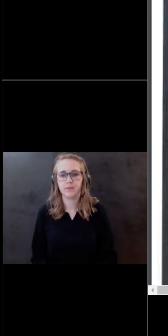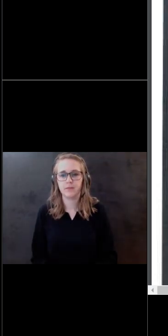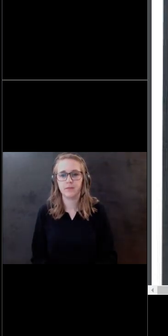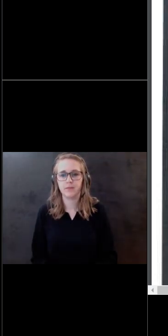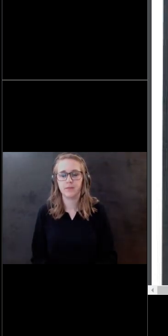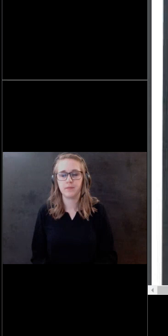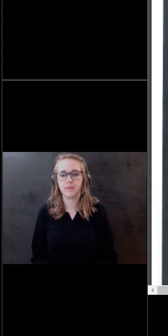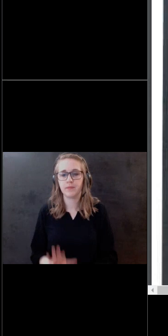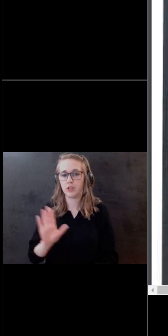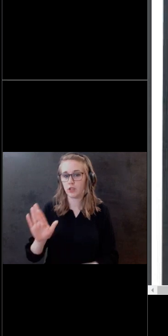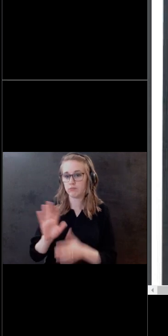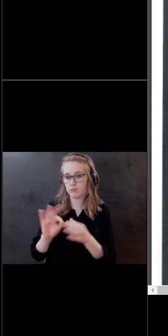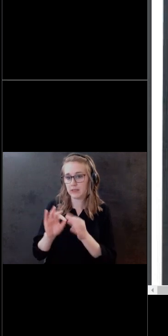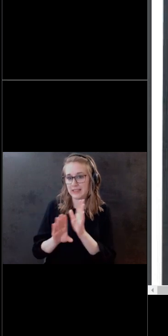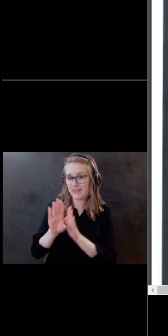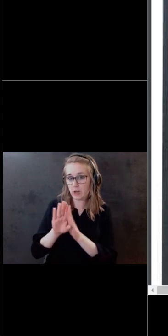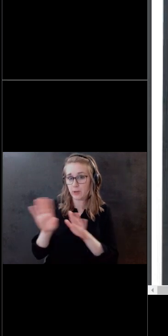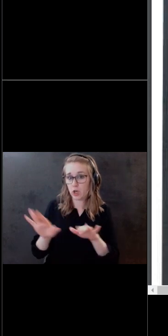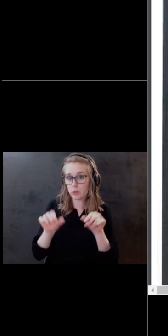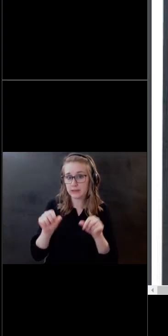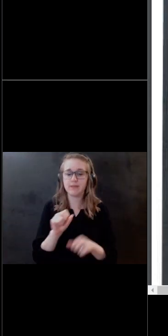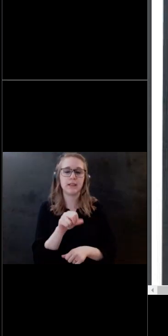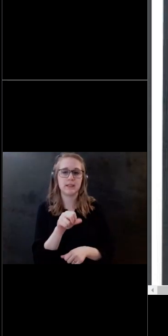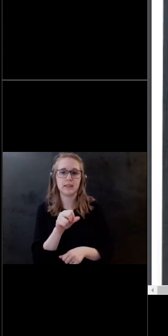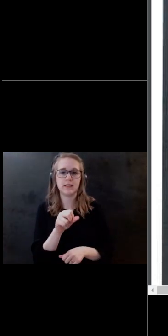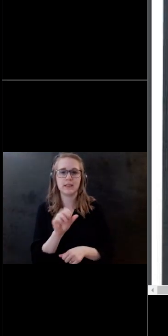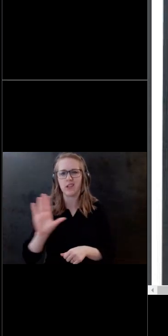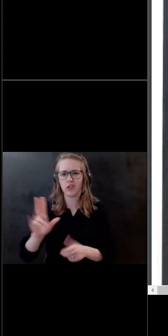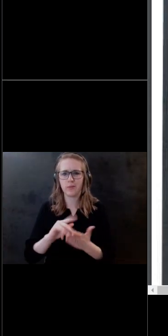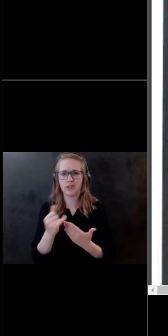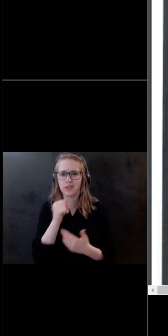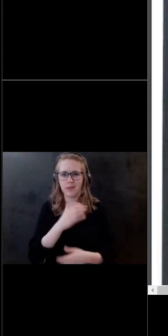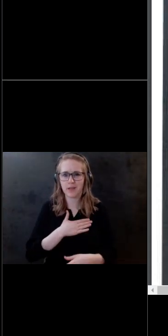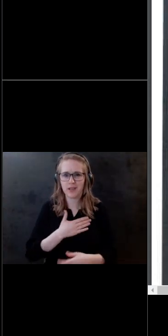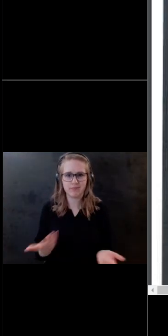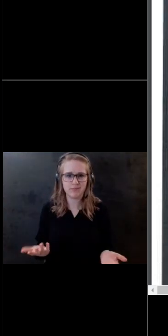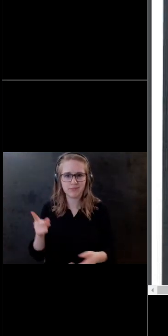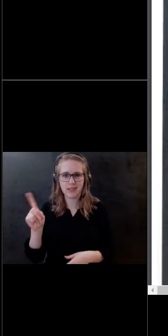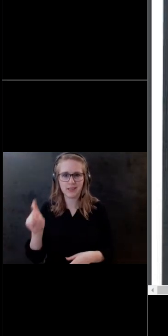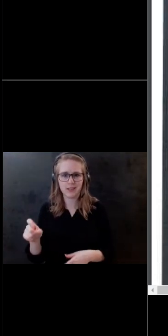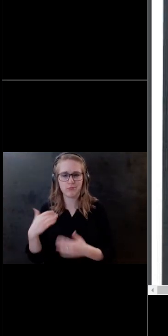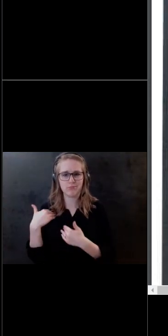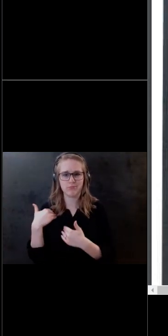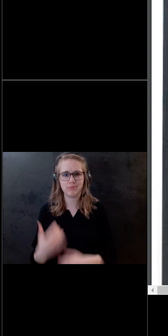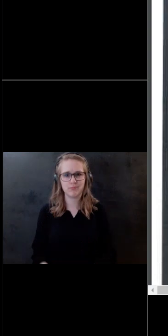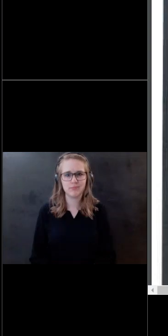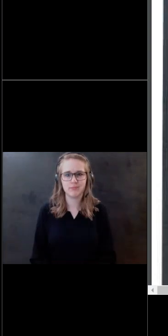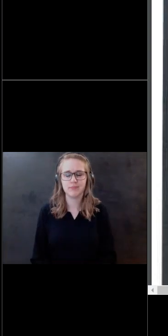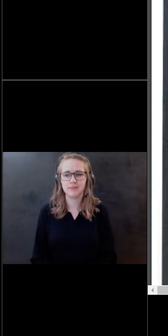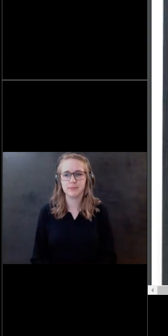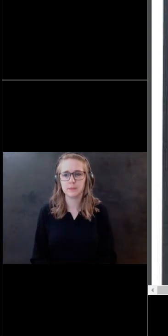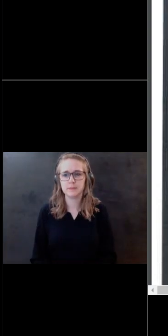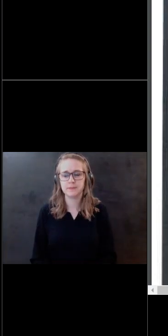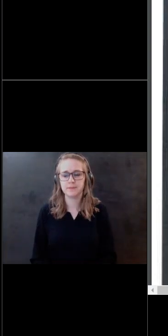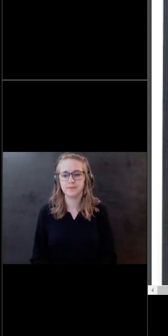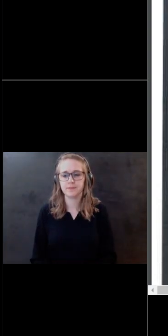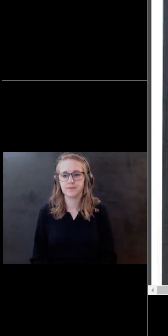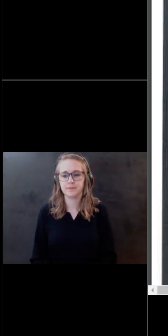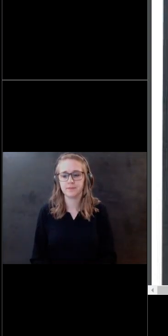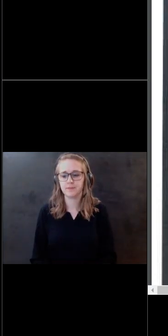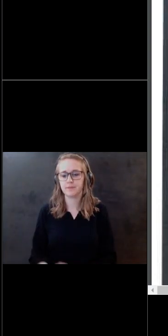And you're talking about the developer hosting? Yes. Okay. I mean, it's their project, not mine. Right. So they need to be the ones presenting it.